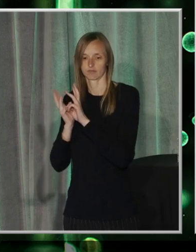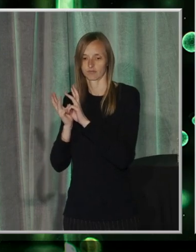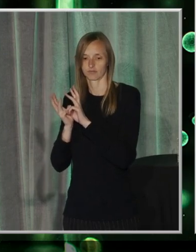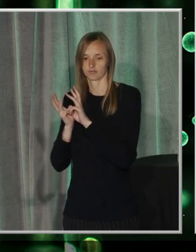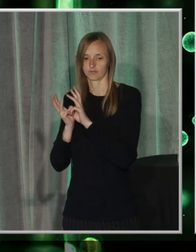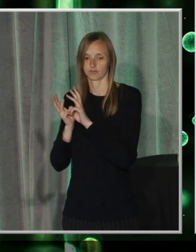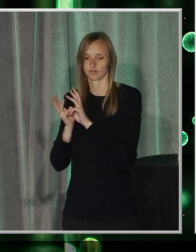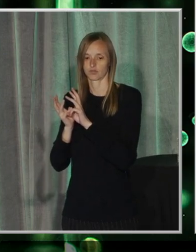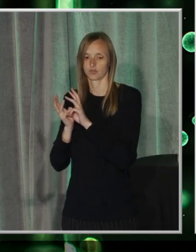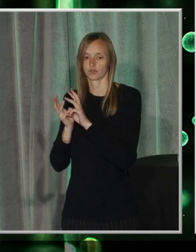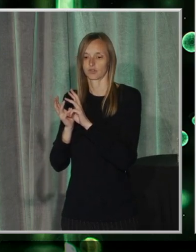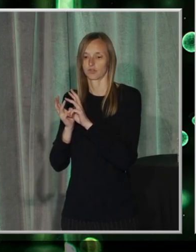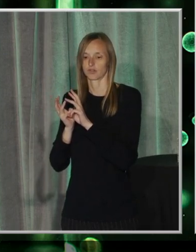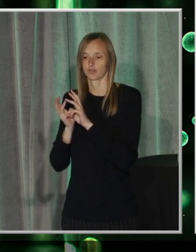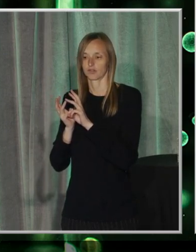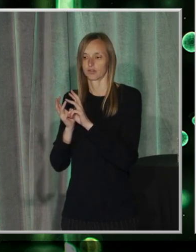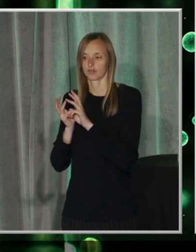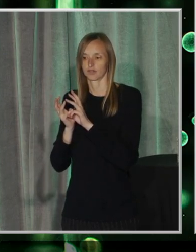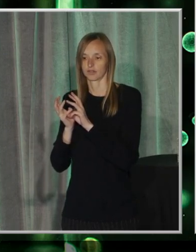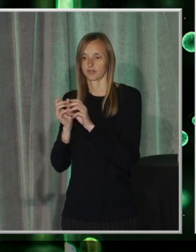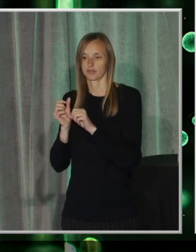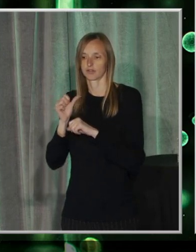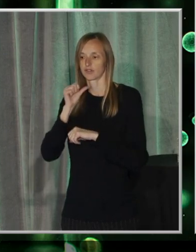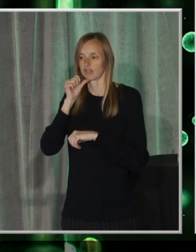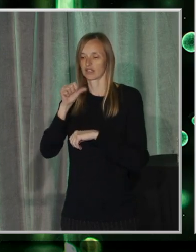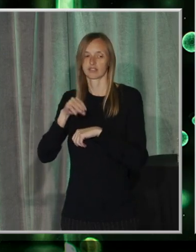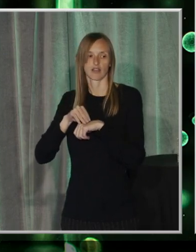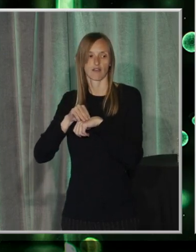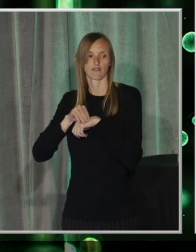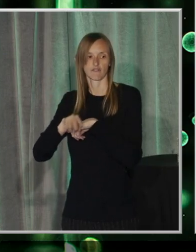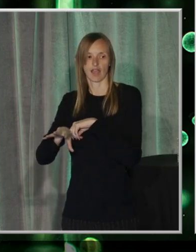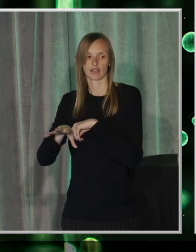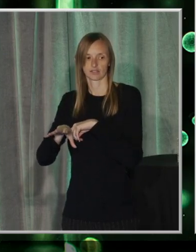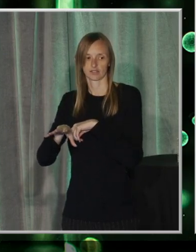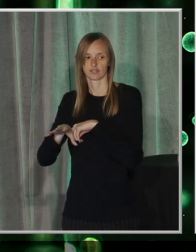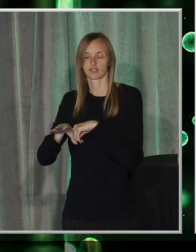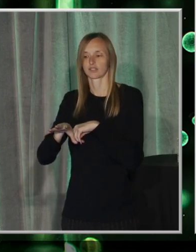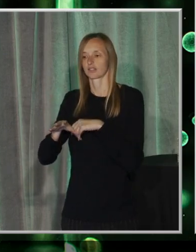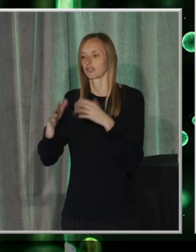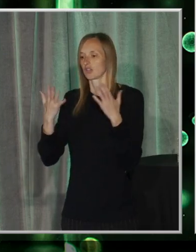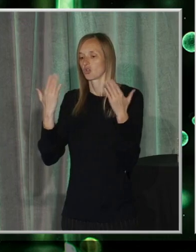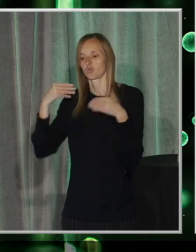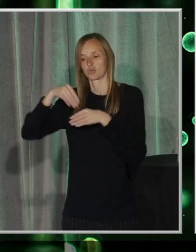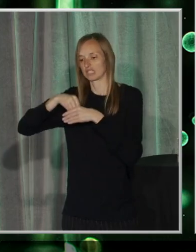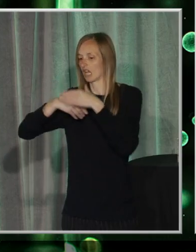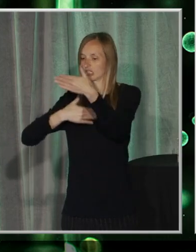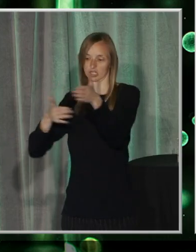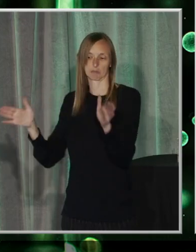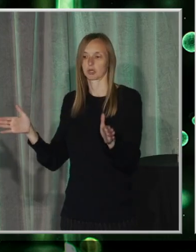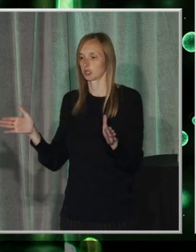feel that it will not affect the coolness inside the chamber.